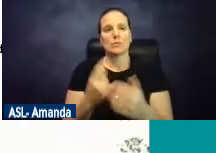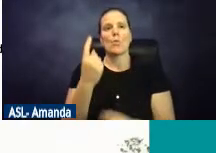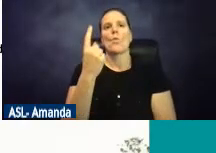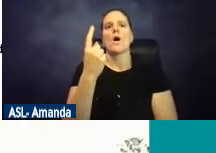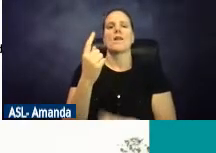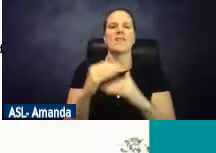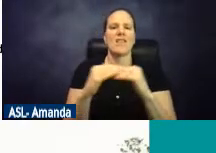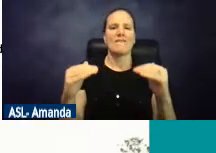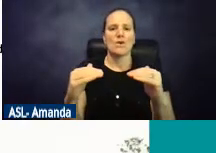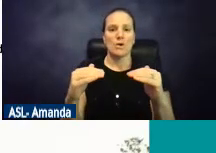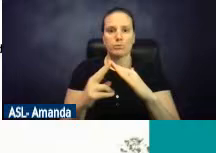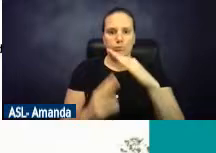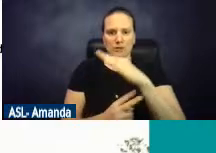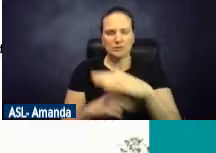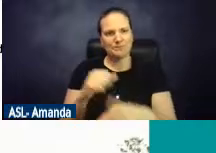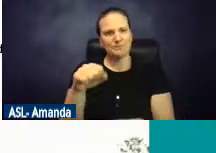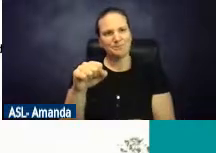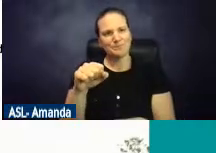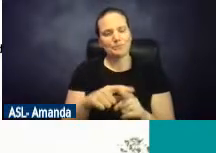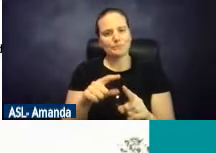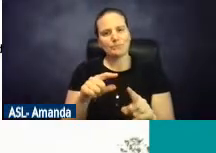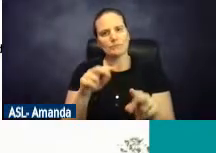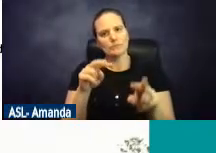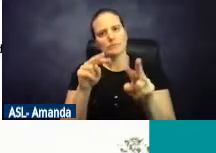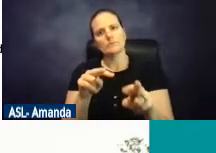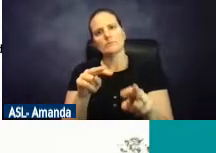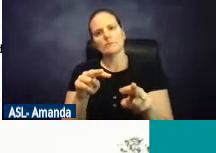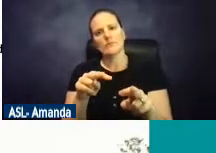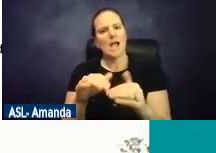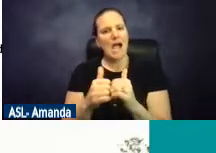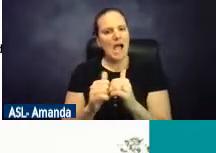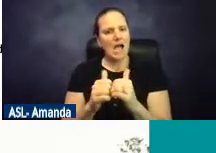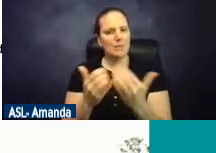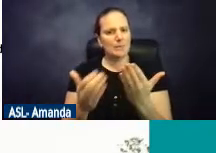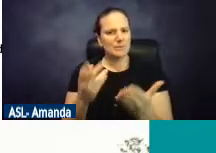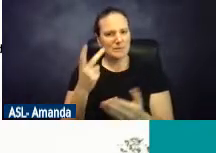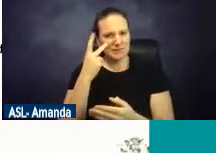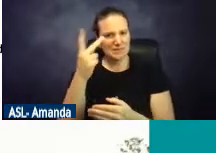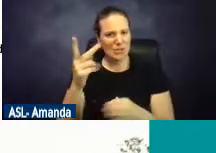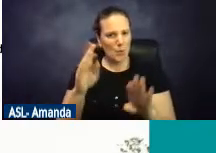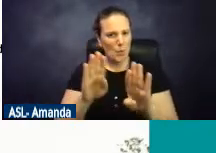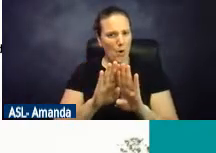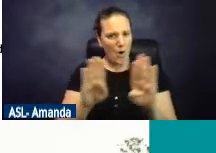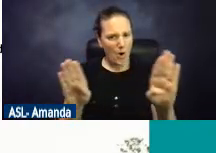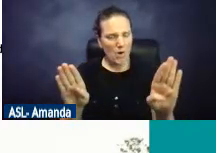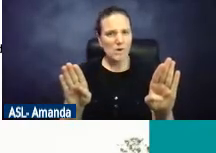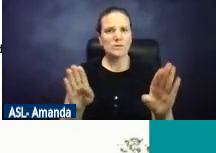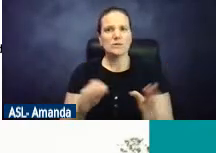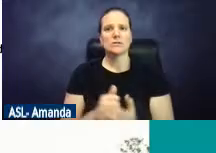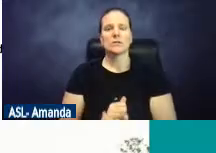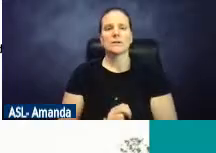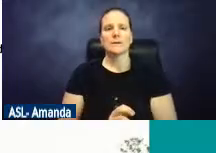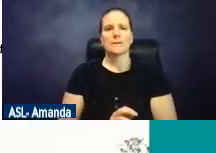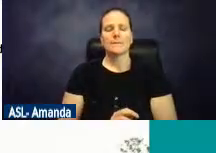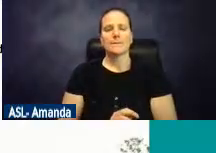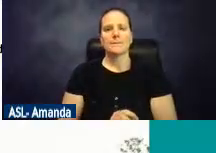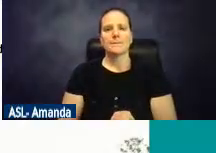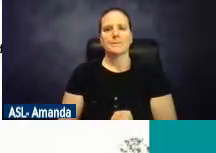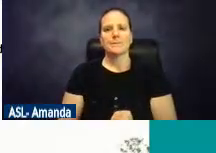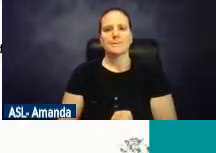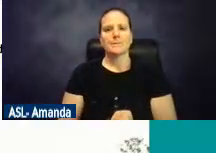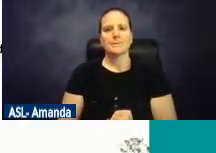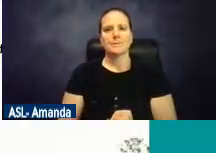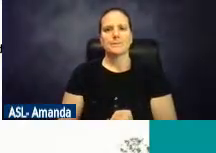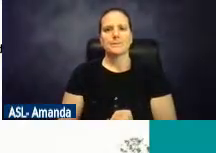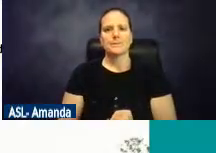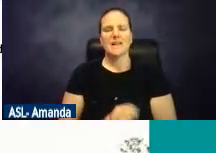but looking at the elements of how you might see the walls or parapets, you might see the